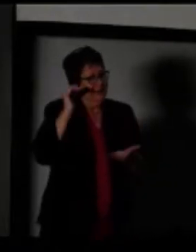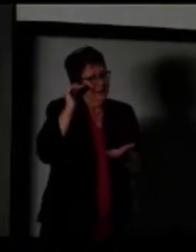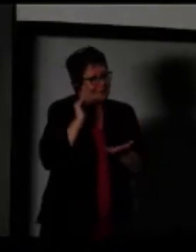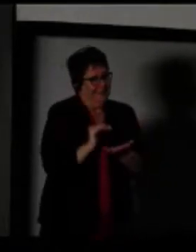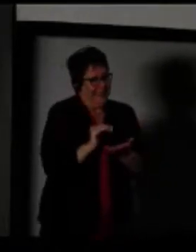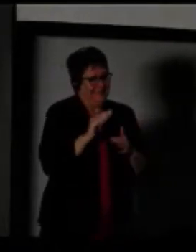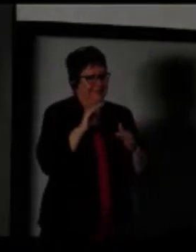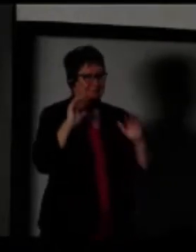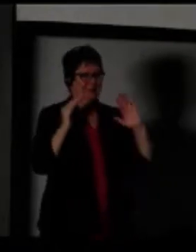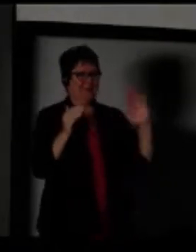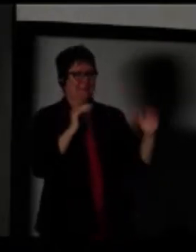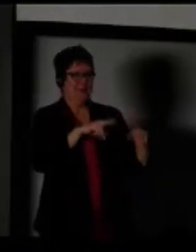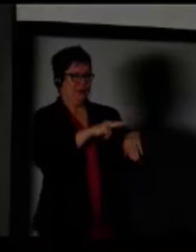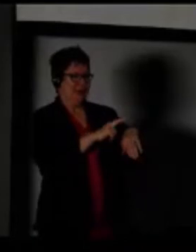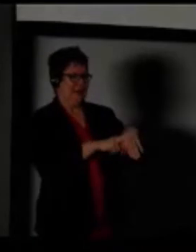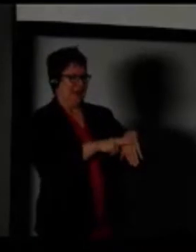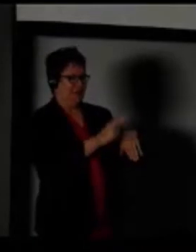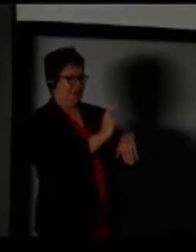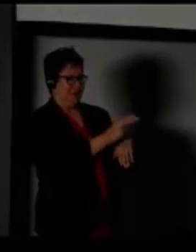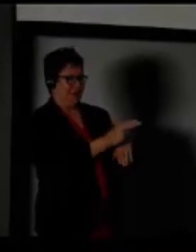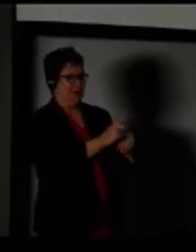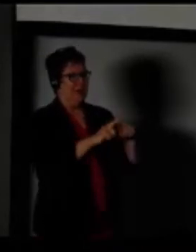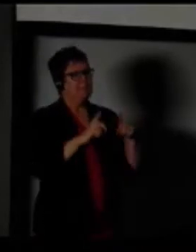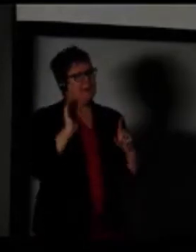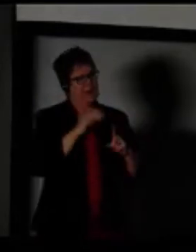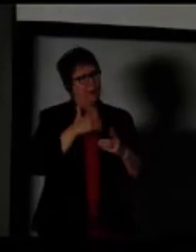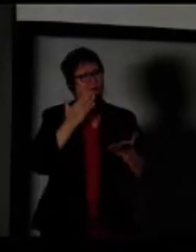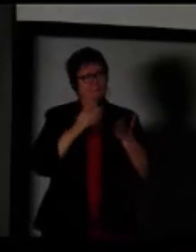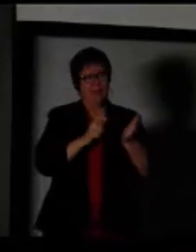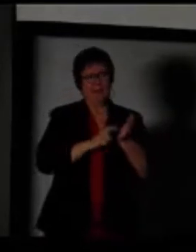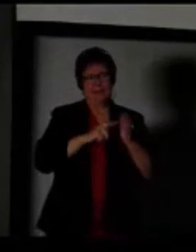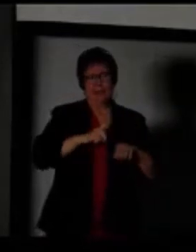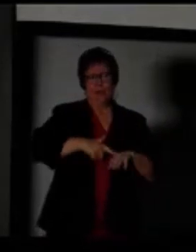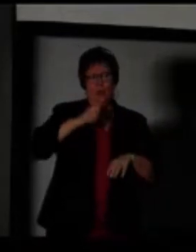collections, but they probably take a lot longer to catalog.